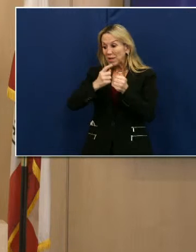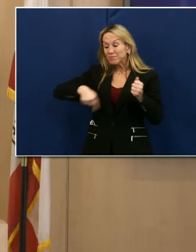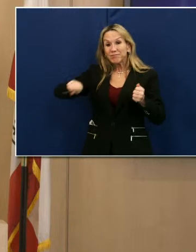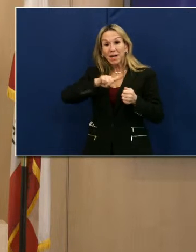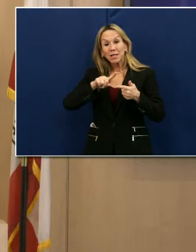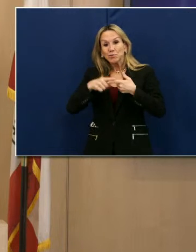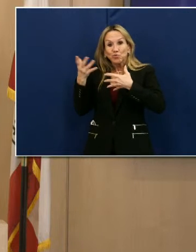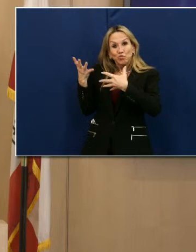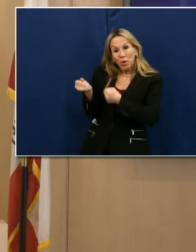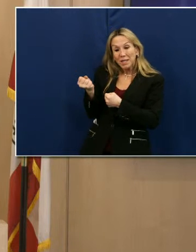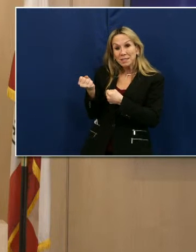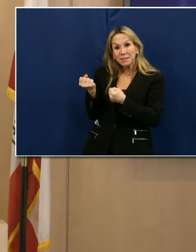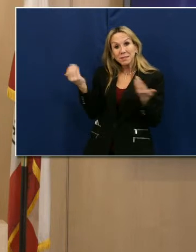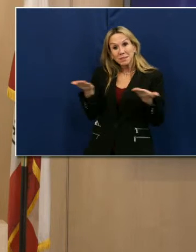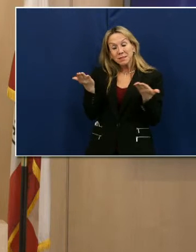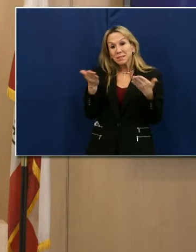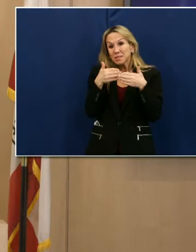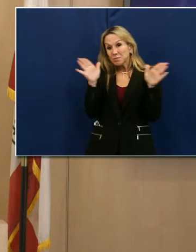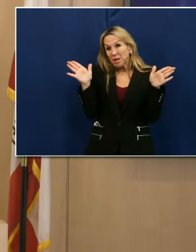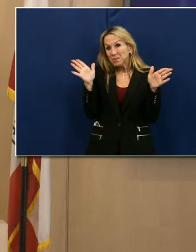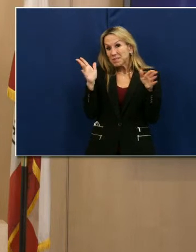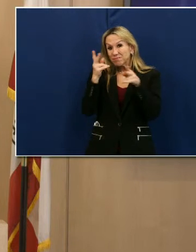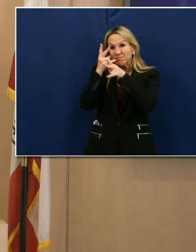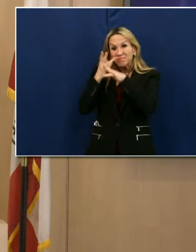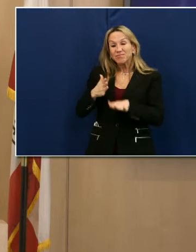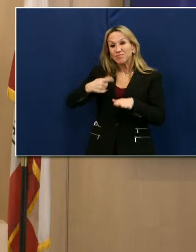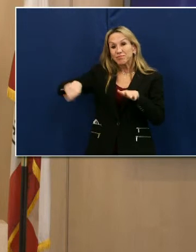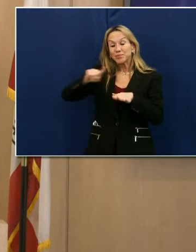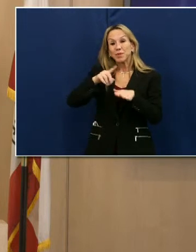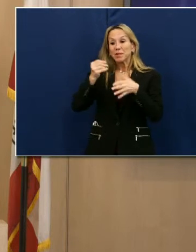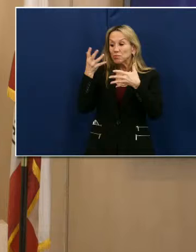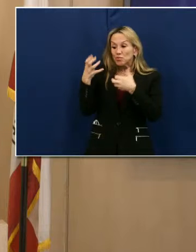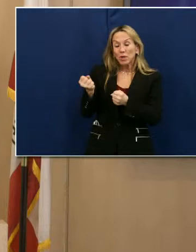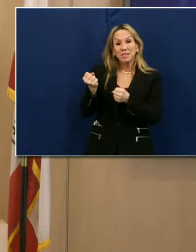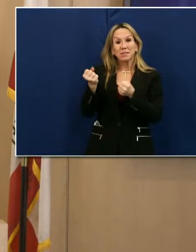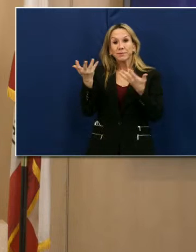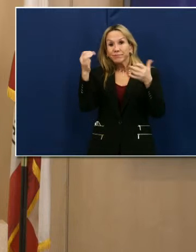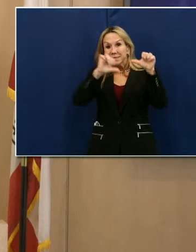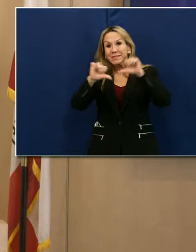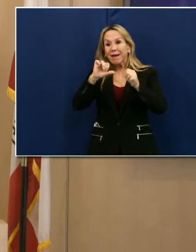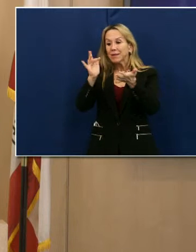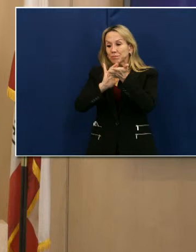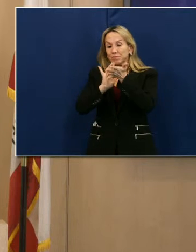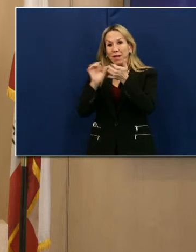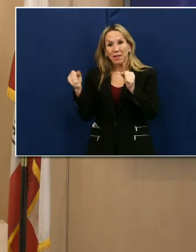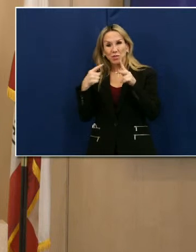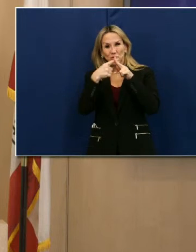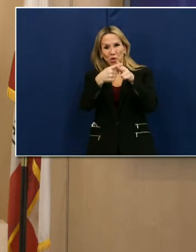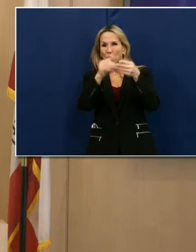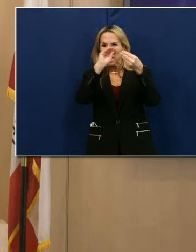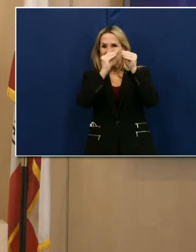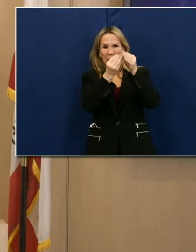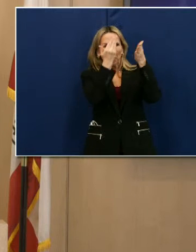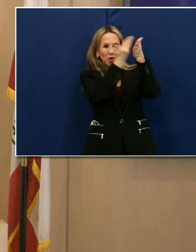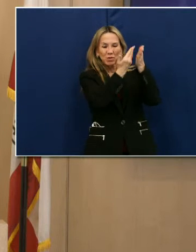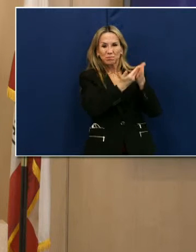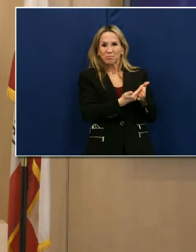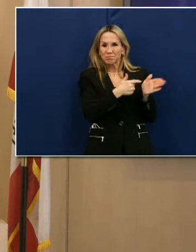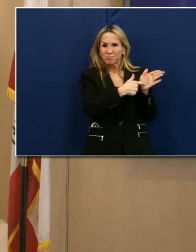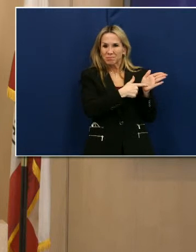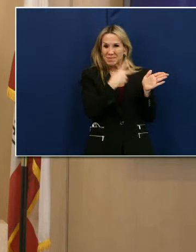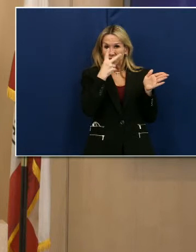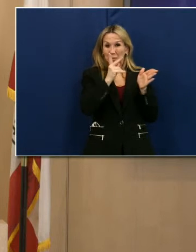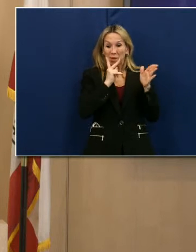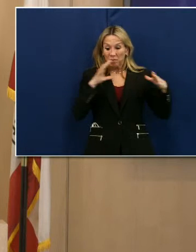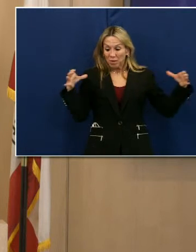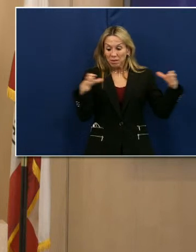trust public health and science. We can share all the studies about the spread and show all the numbers about the dangers of gatherings in indoor places